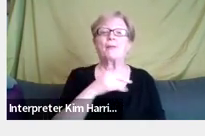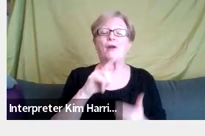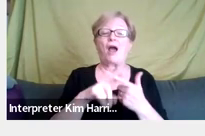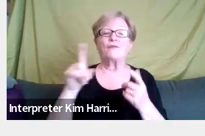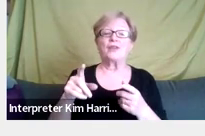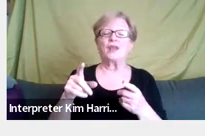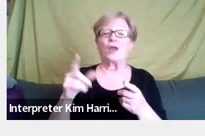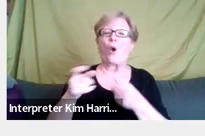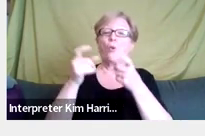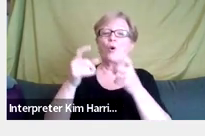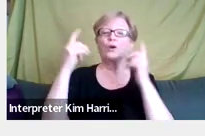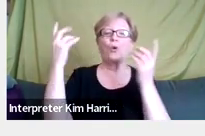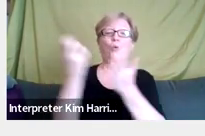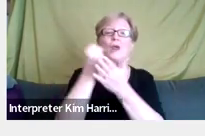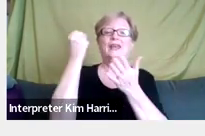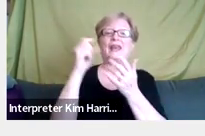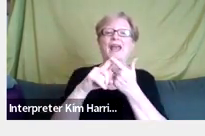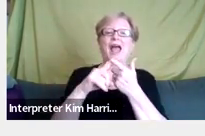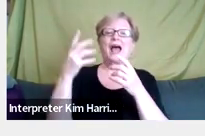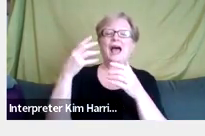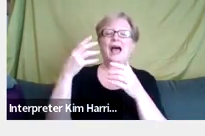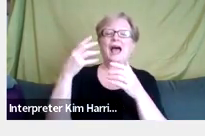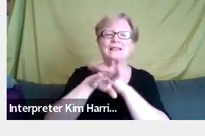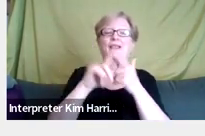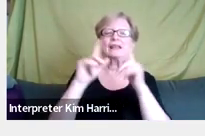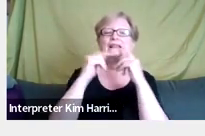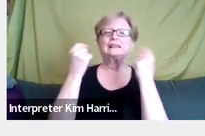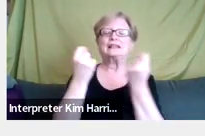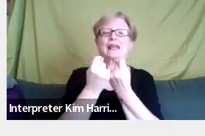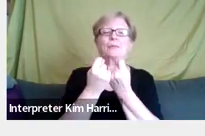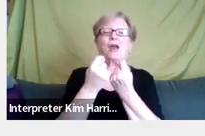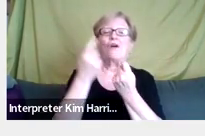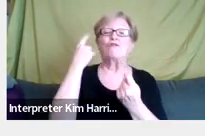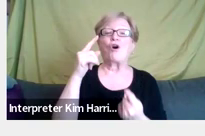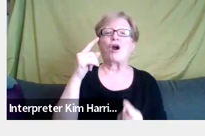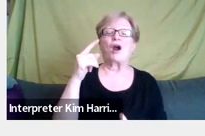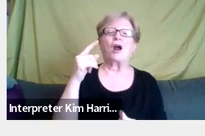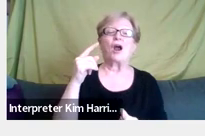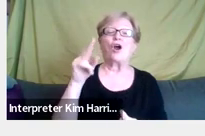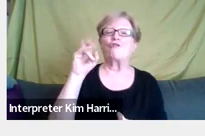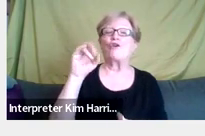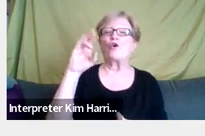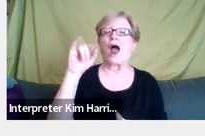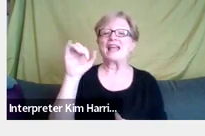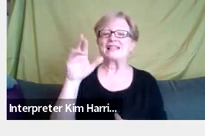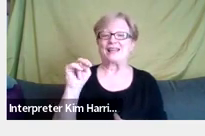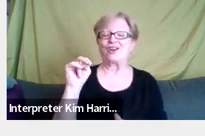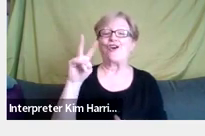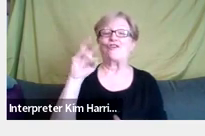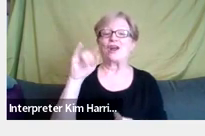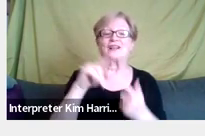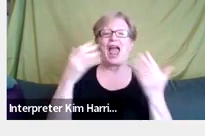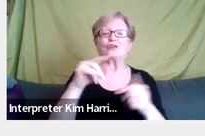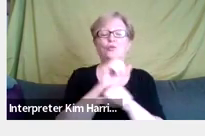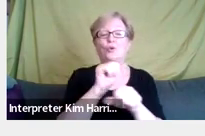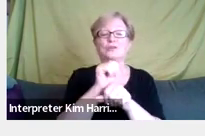award-winning accessibility team at Verizon. She now works at Yahoo as a